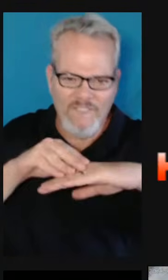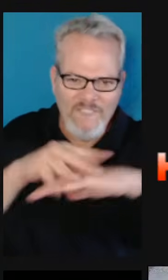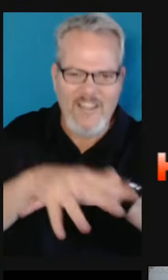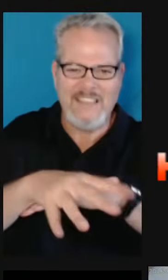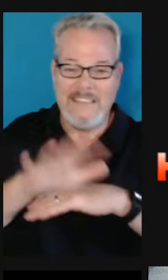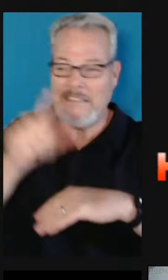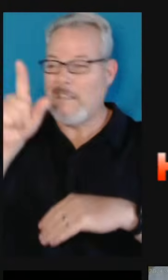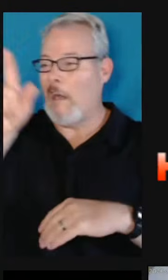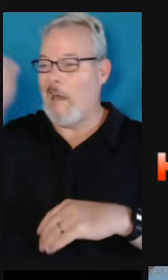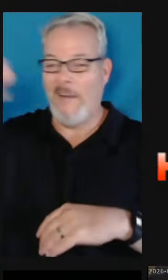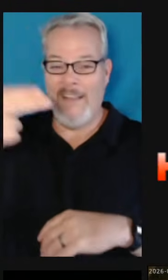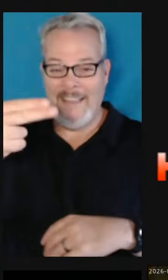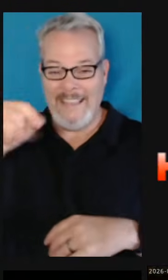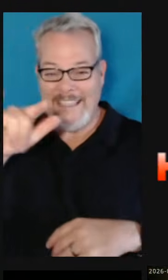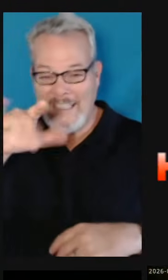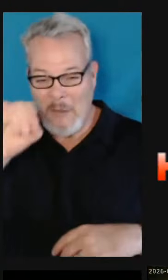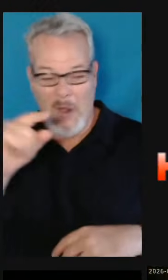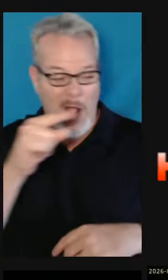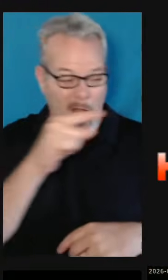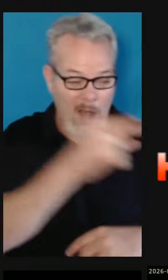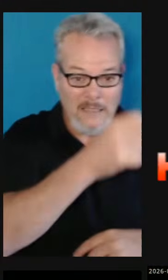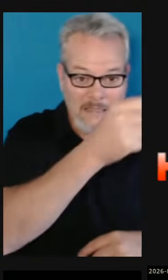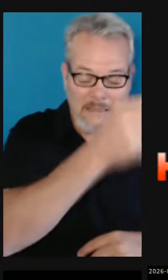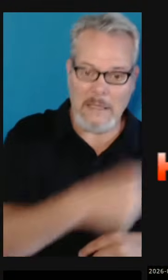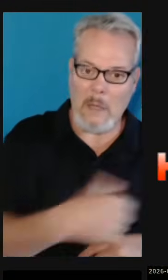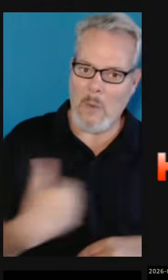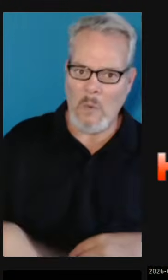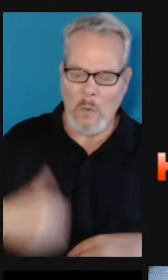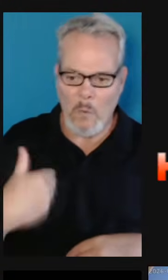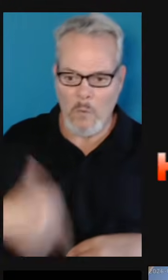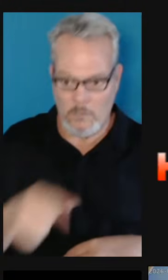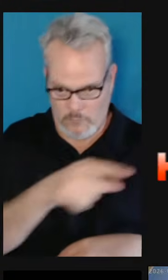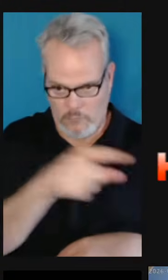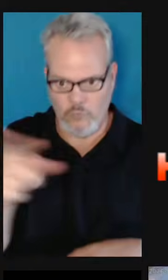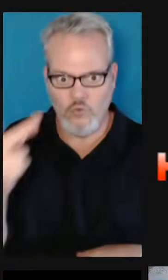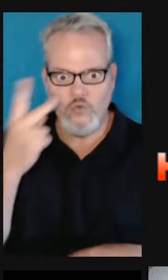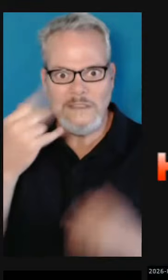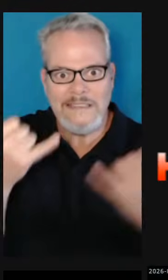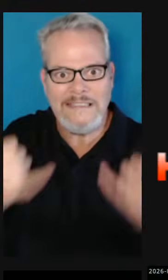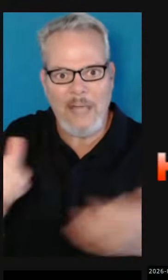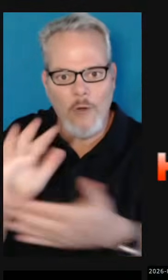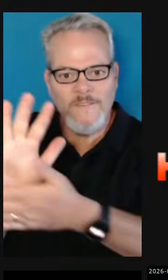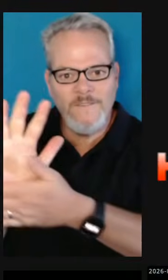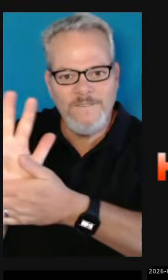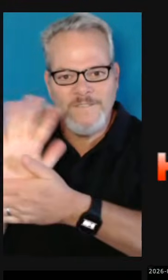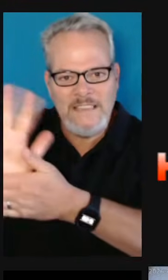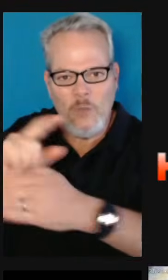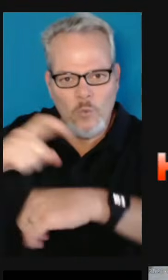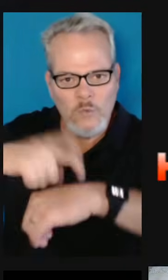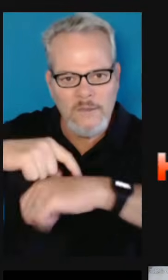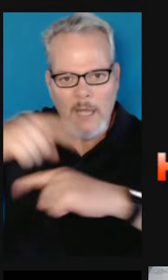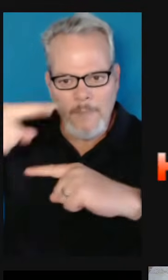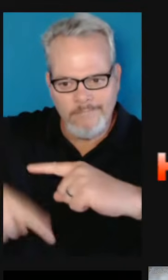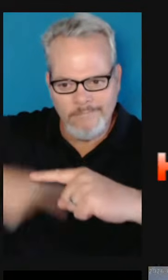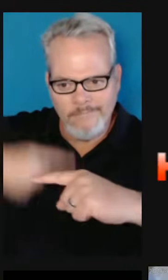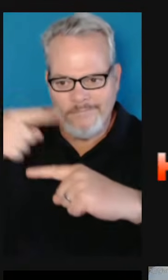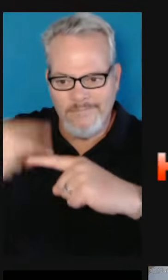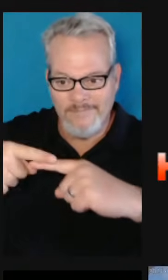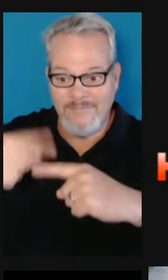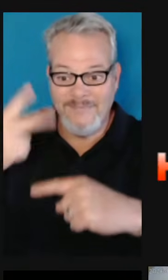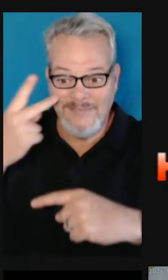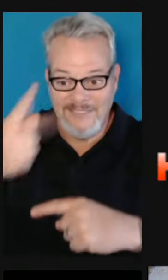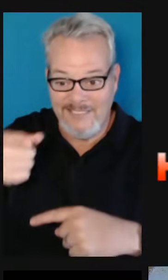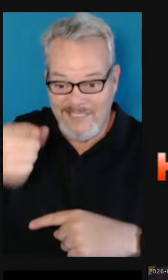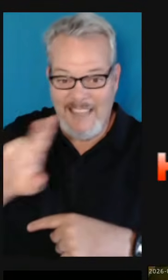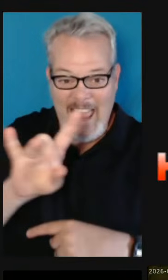here with the time lapse of the 8-hour fountain of lava from both vents that flooded about 85% of the